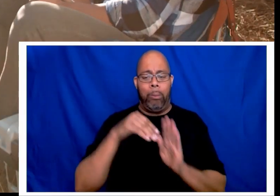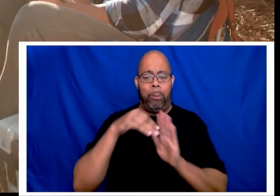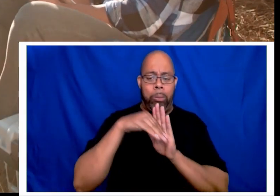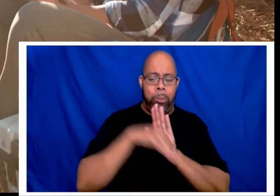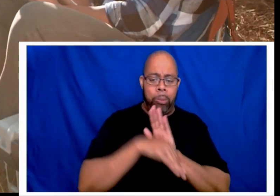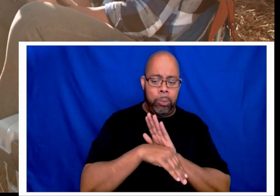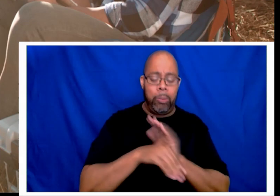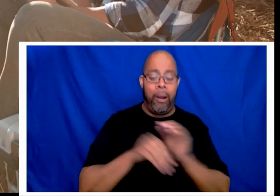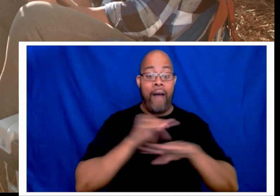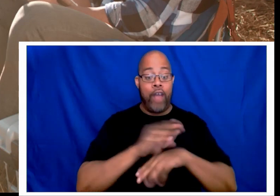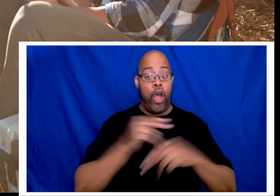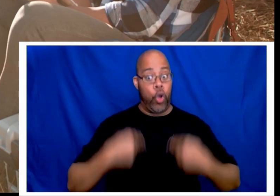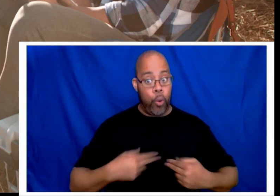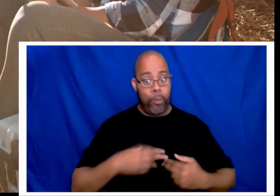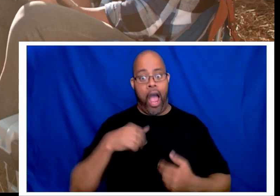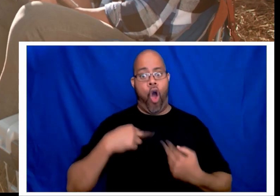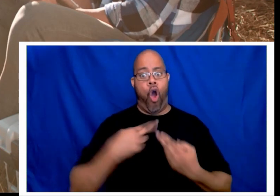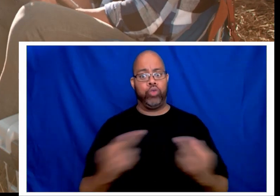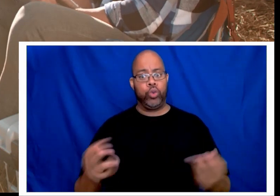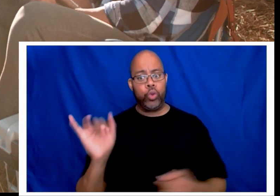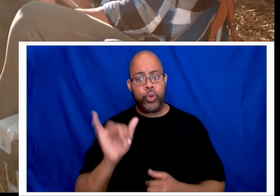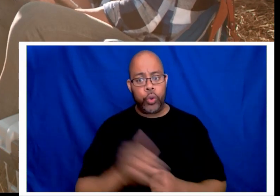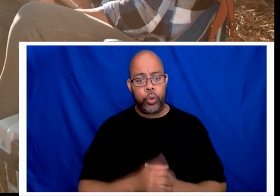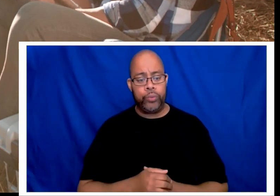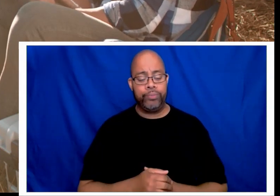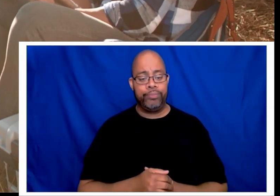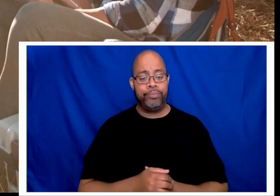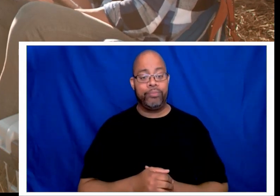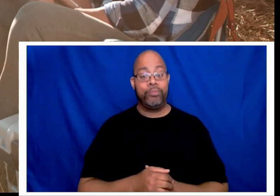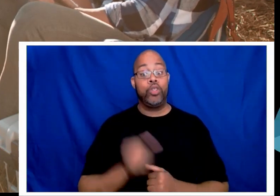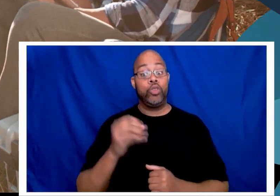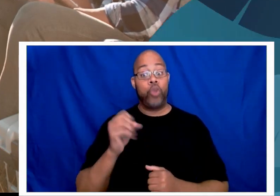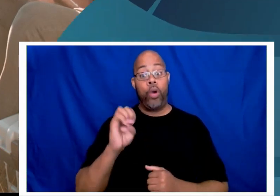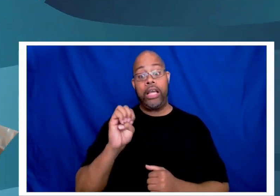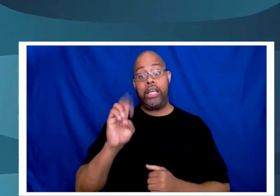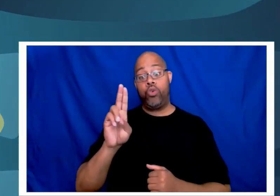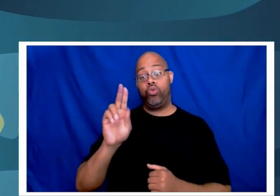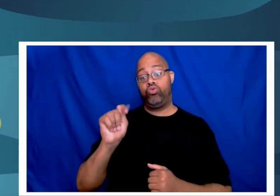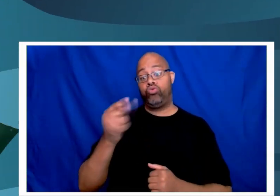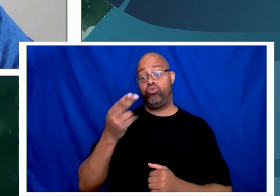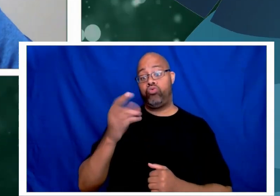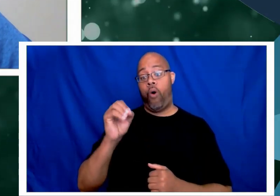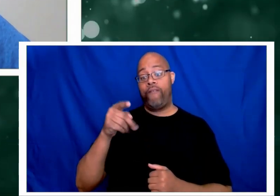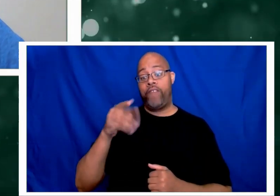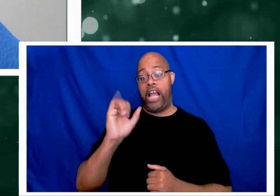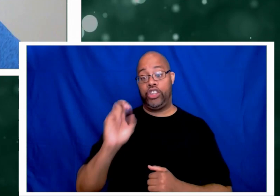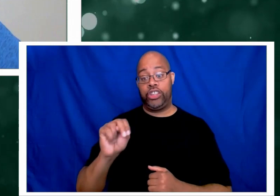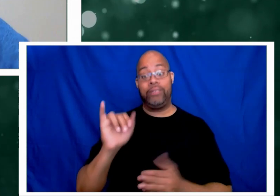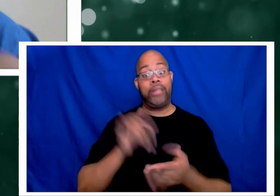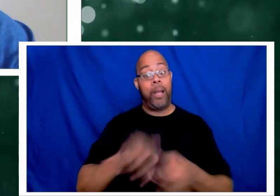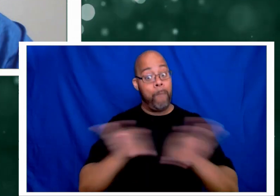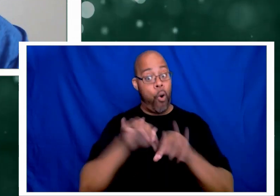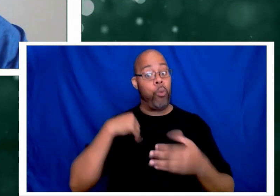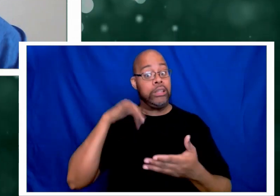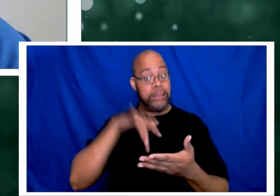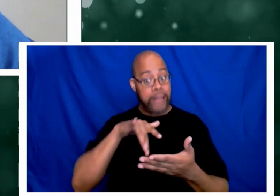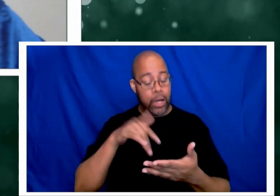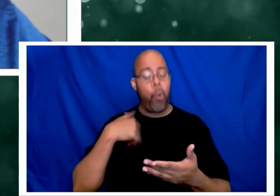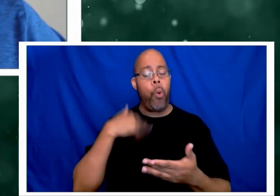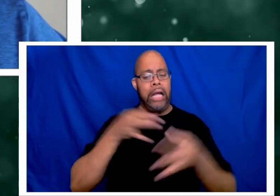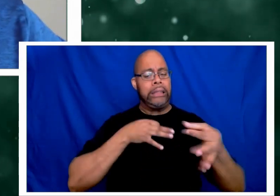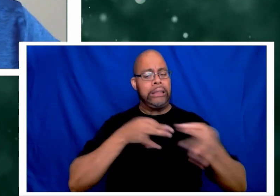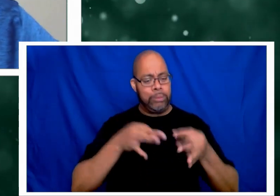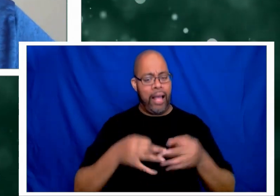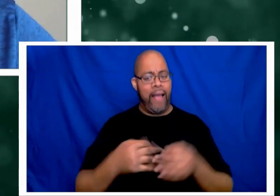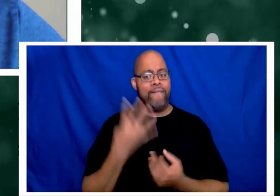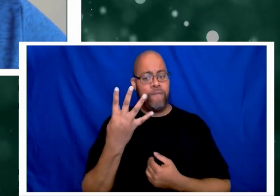we use. That's all to say, eutrophication is something that's very important for us to study, and we're going to break it down into 4 simple steps